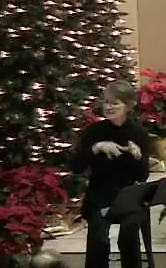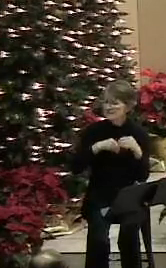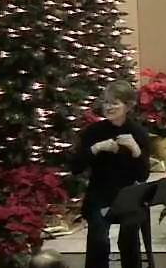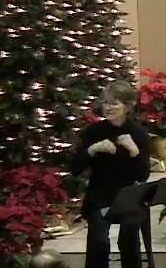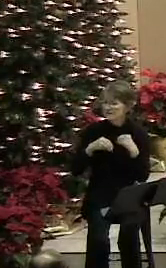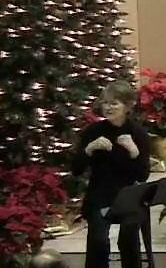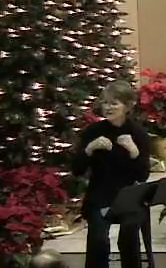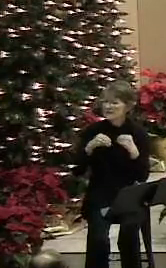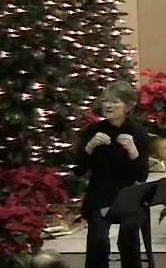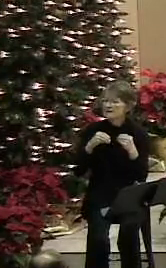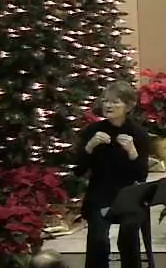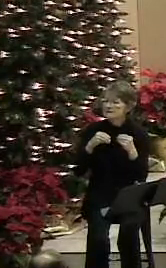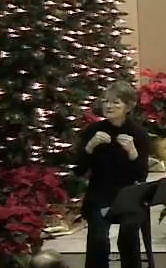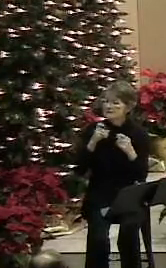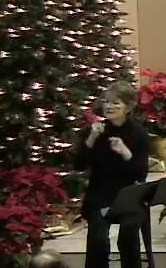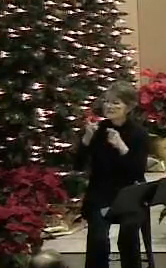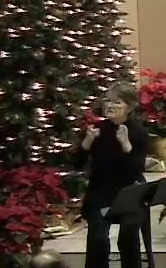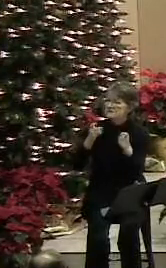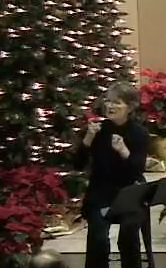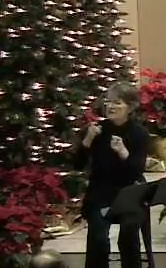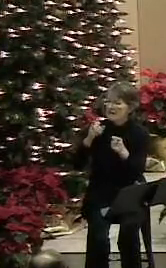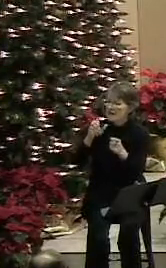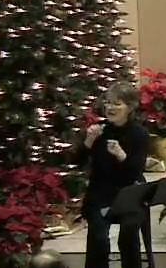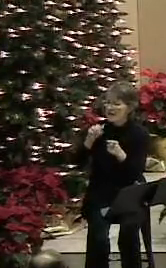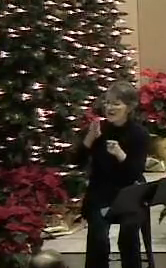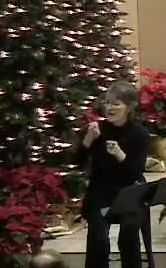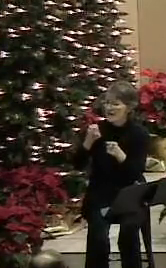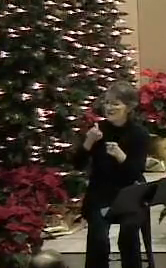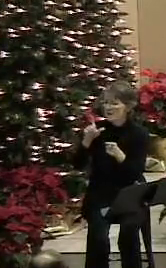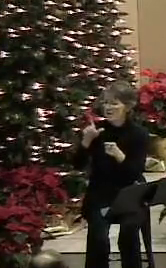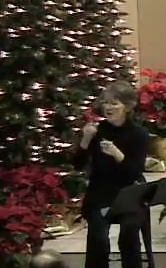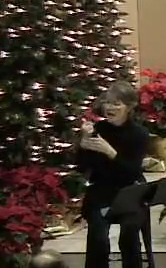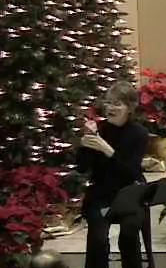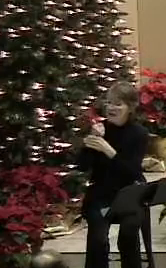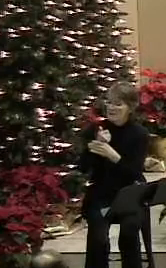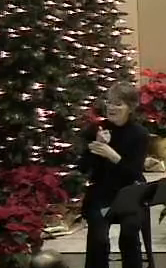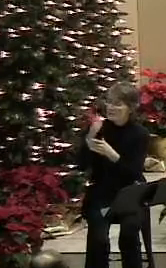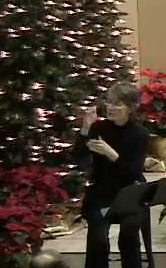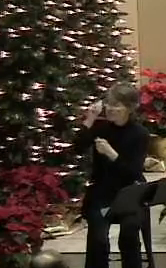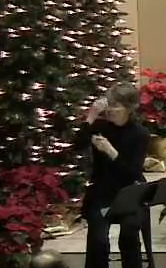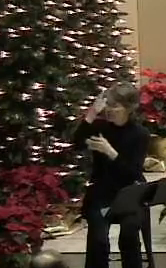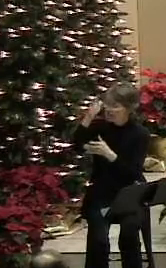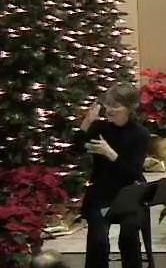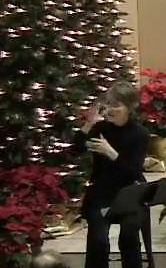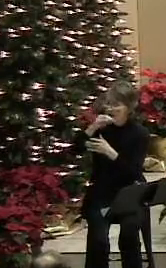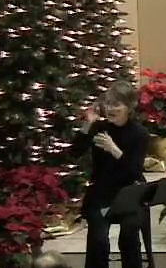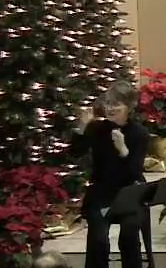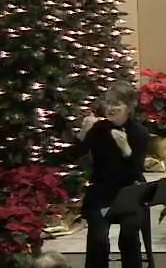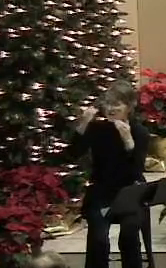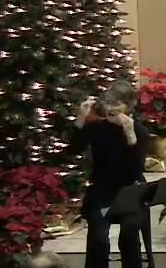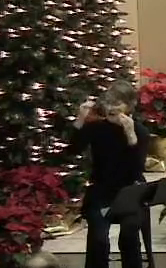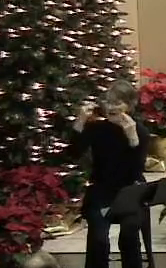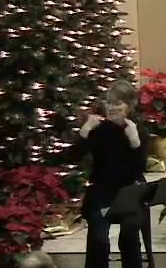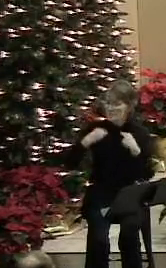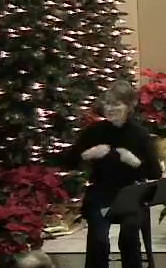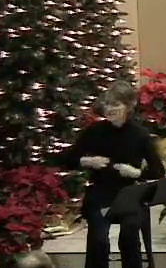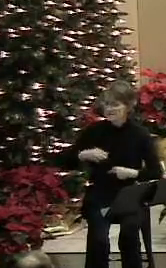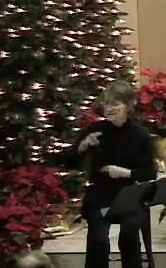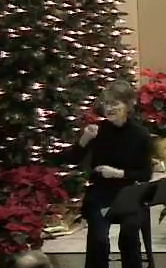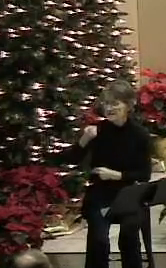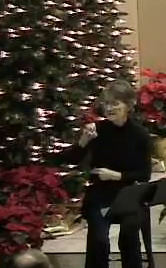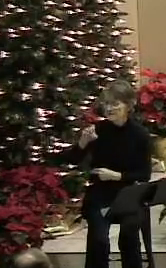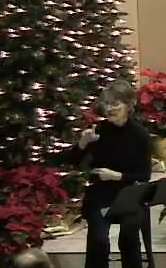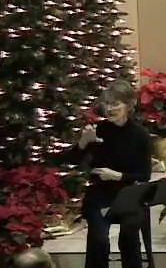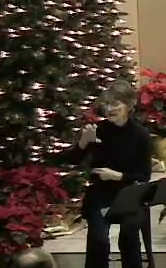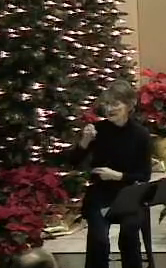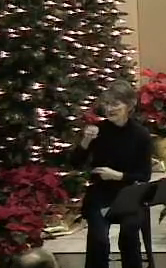gifts of your servant Abel the Just, the sacrifice of Abraham, our father in faith, and the offering of your high priest Melchizedek, a holy